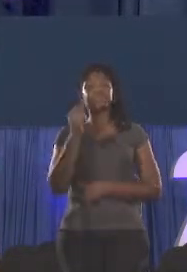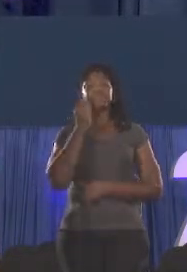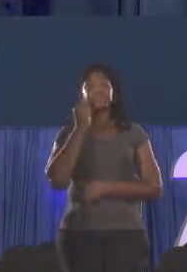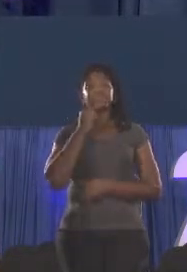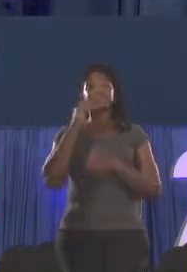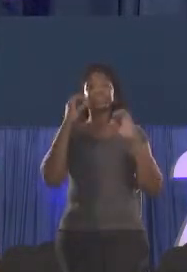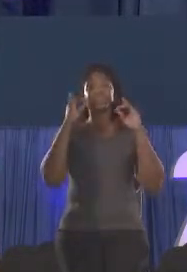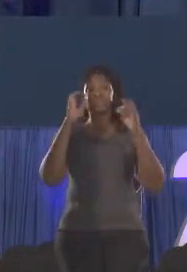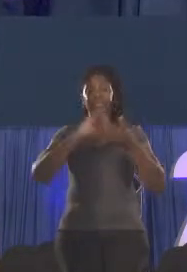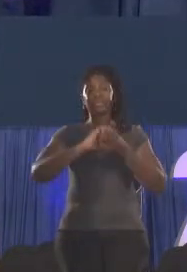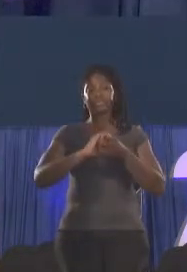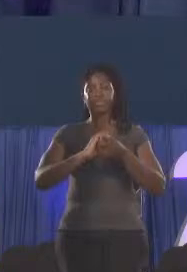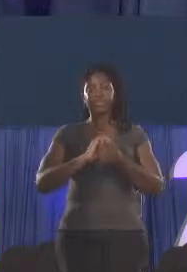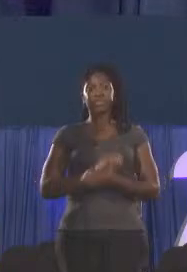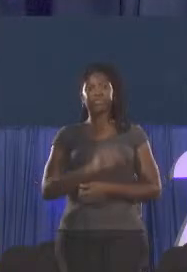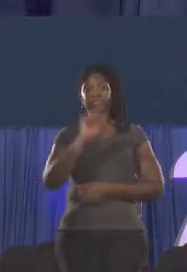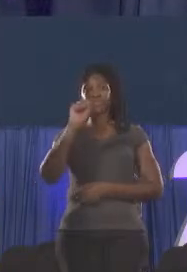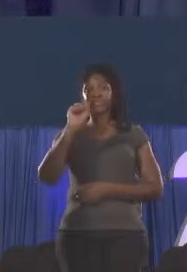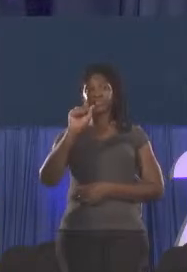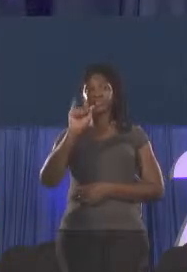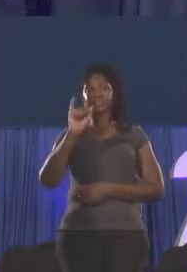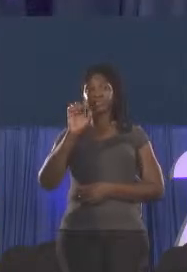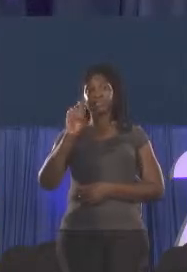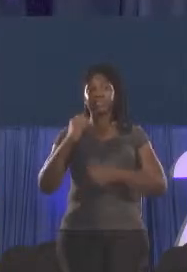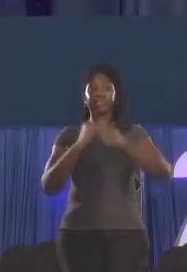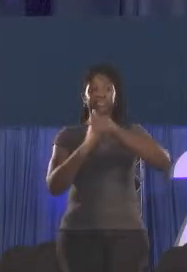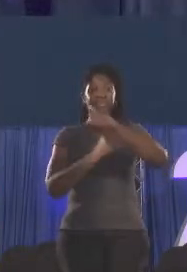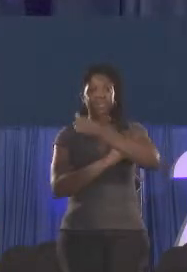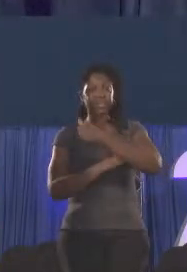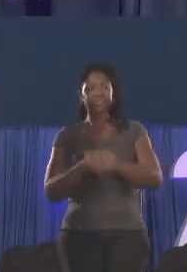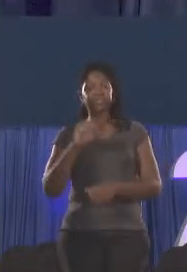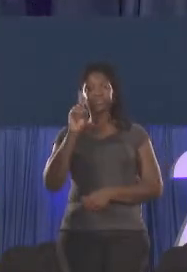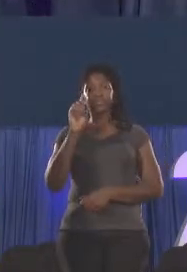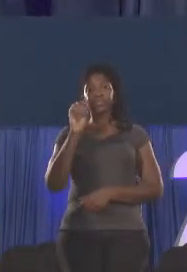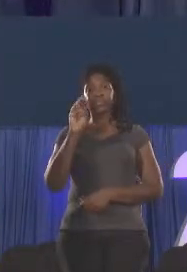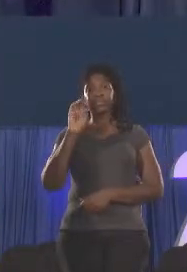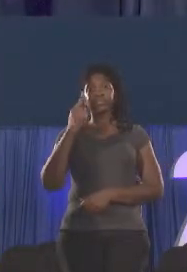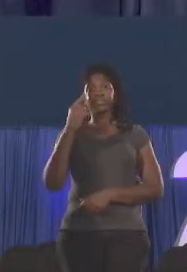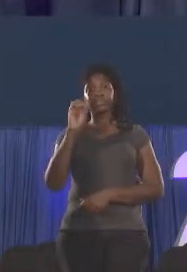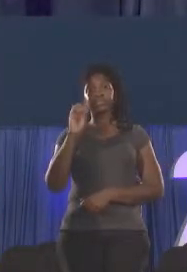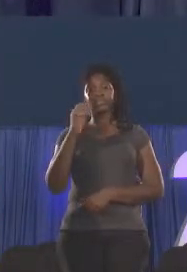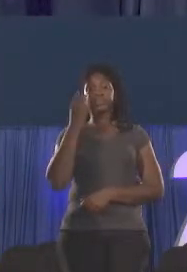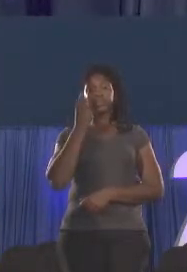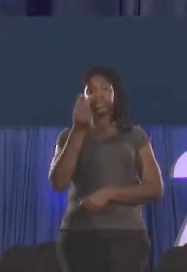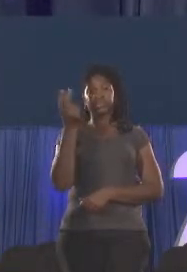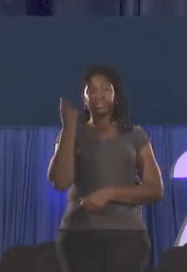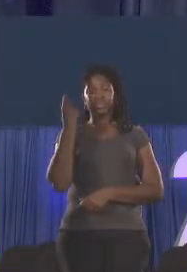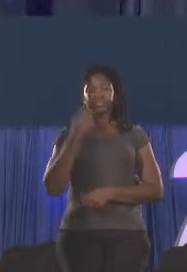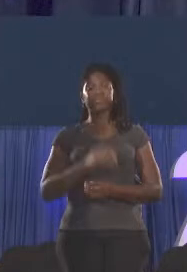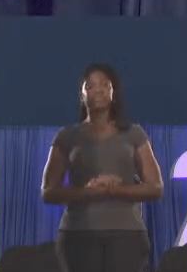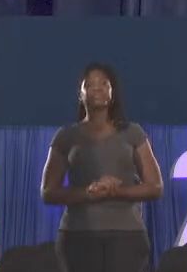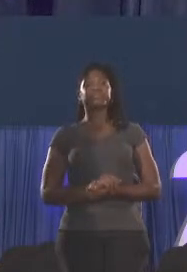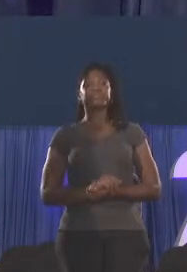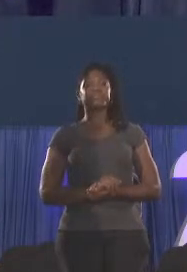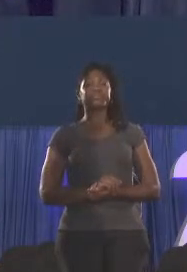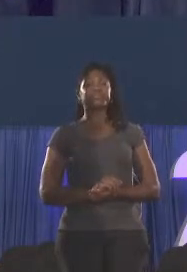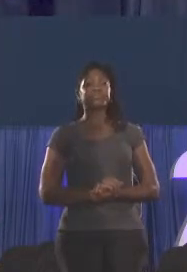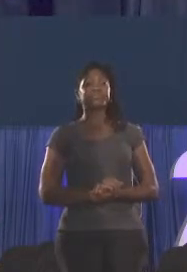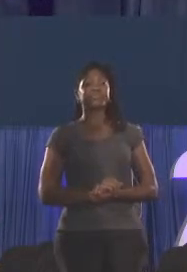Partnership Scholarship, the SAISD Foundation Domingo and Anita Berlanga Memorial Scholarship.